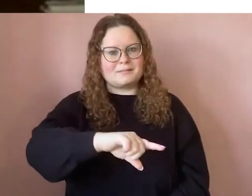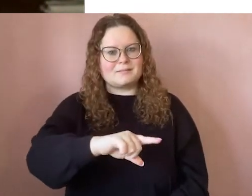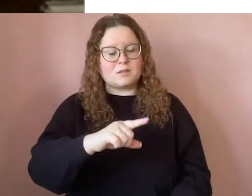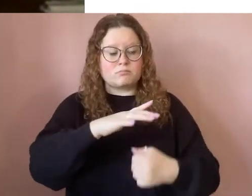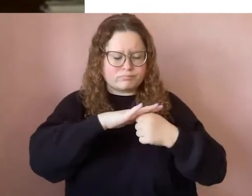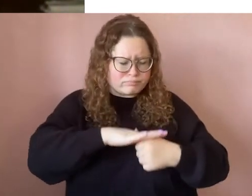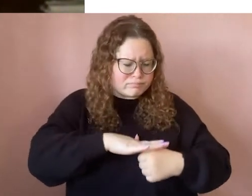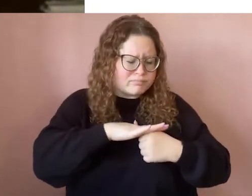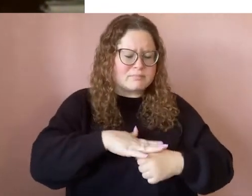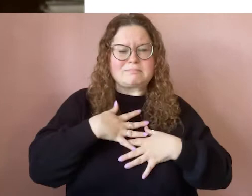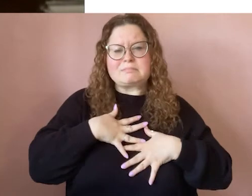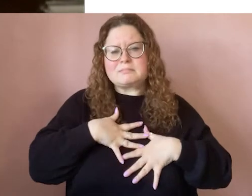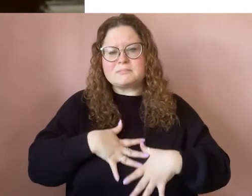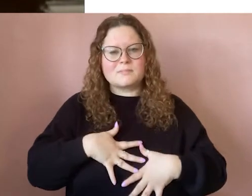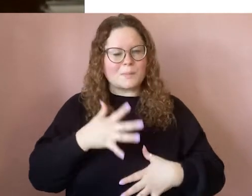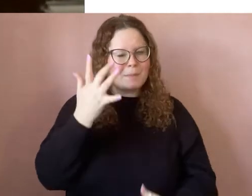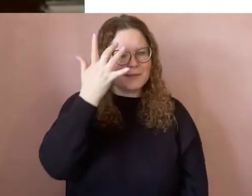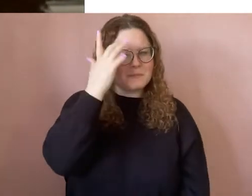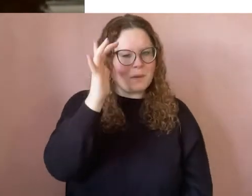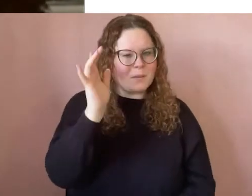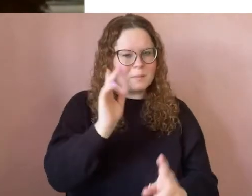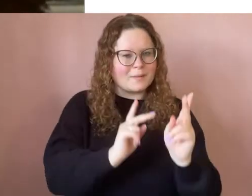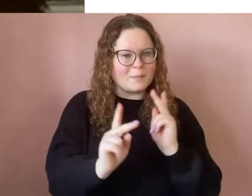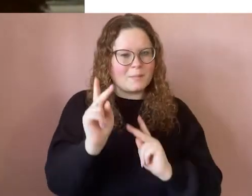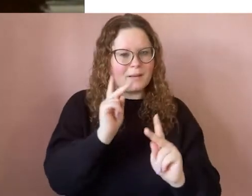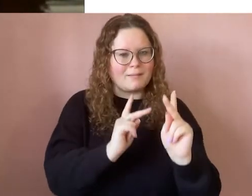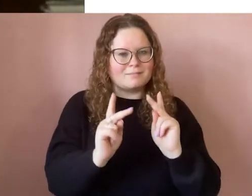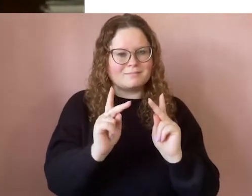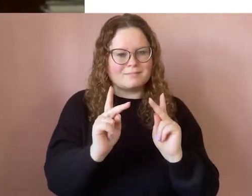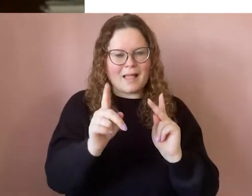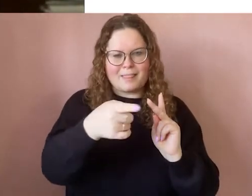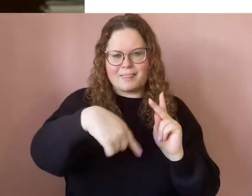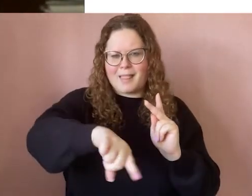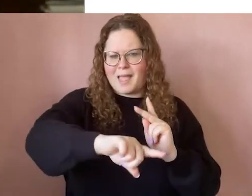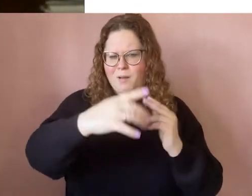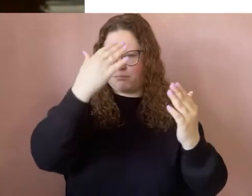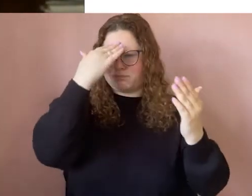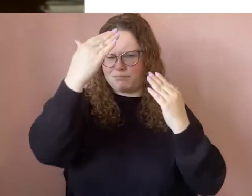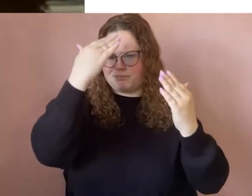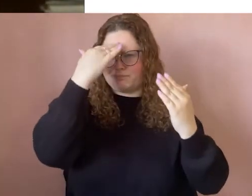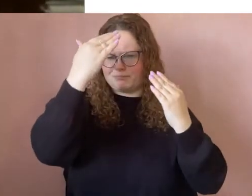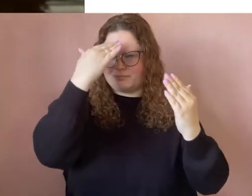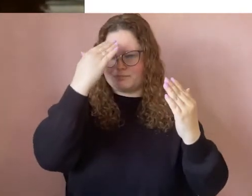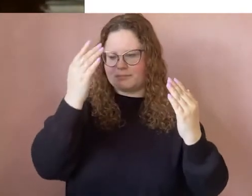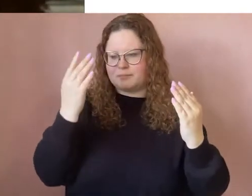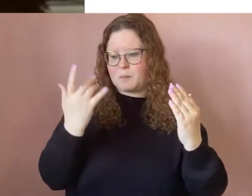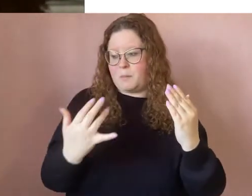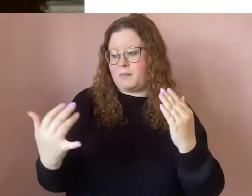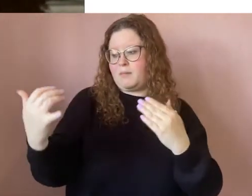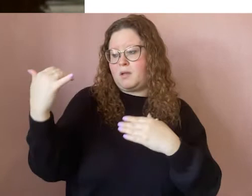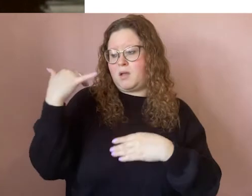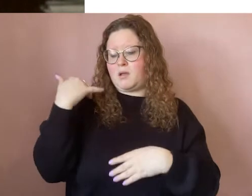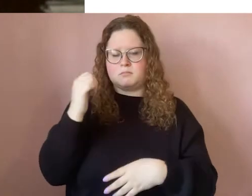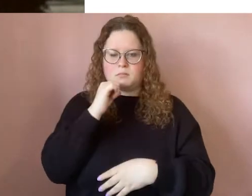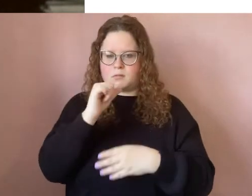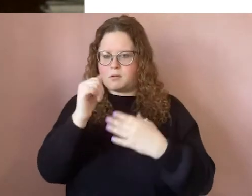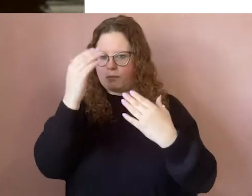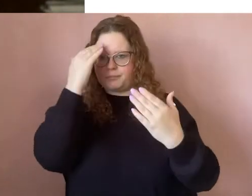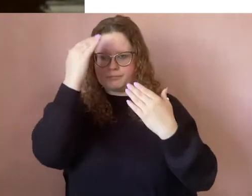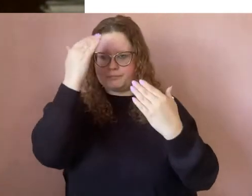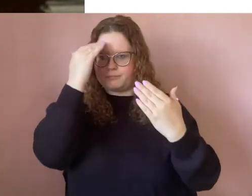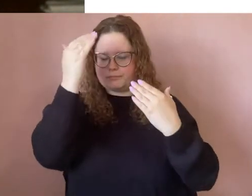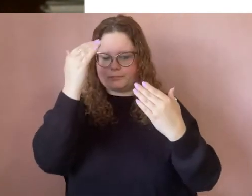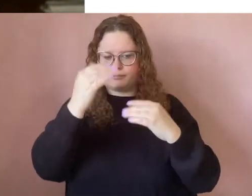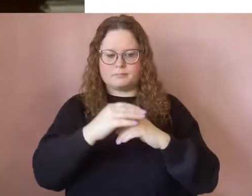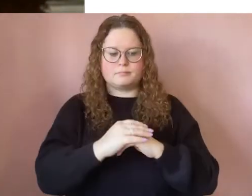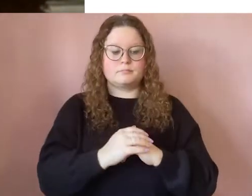time aware, more aware perhaps than their predecessors. They're the first generation to grow into